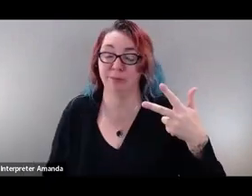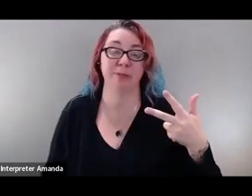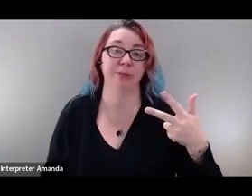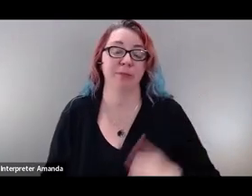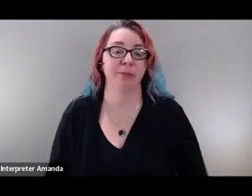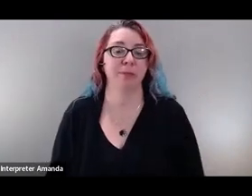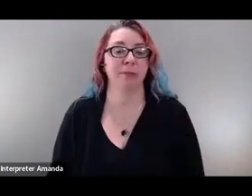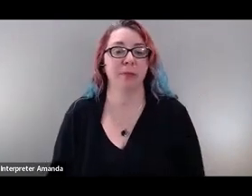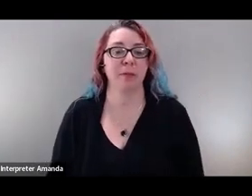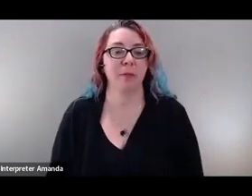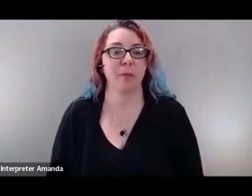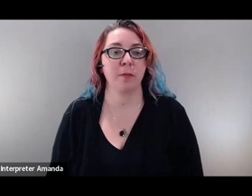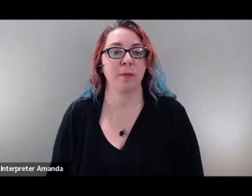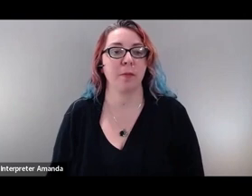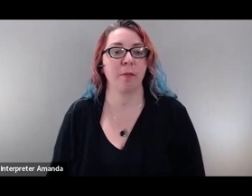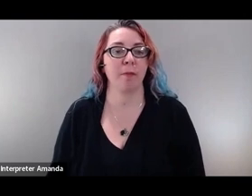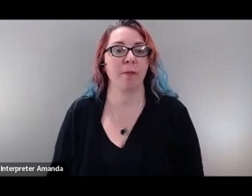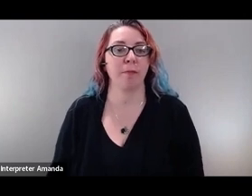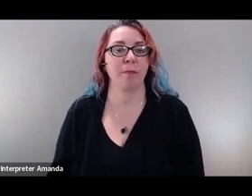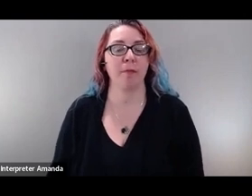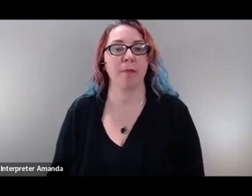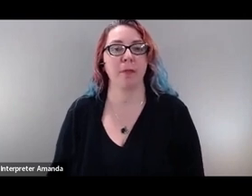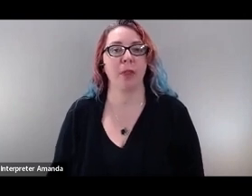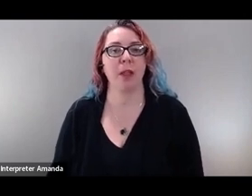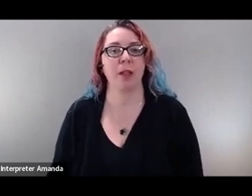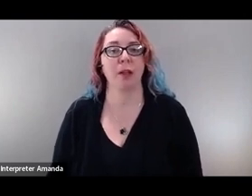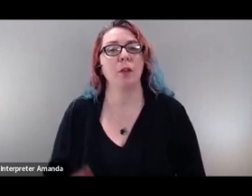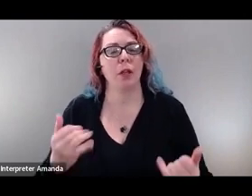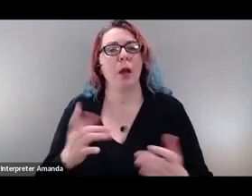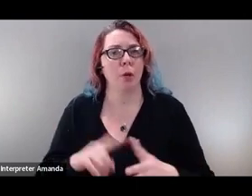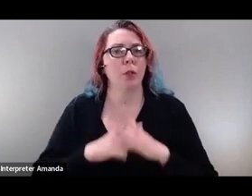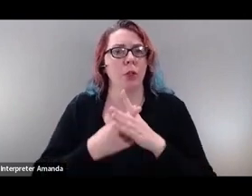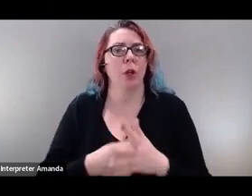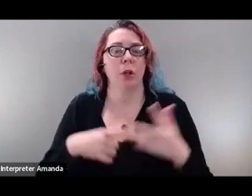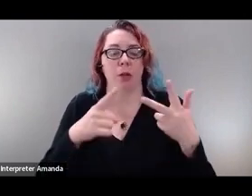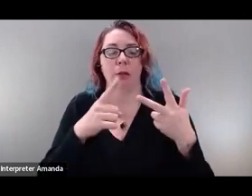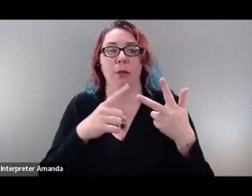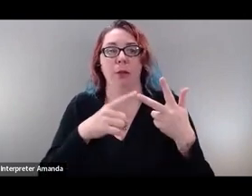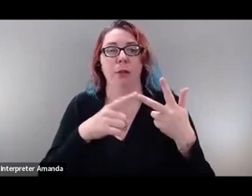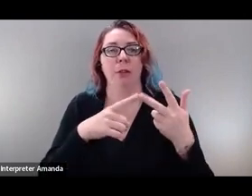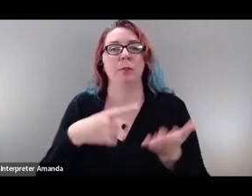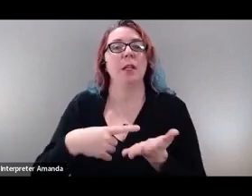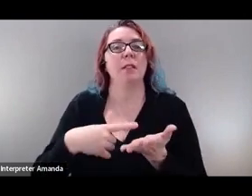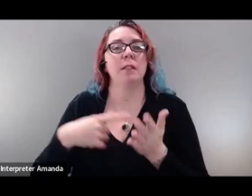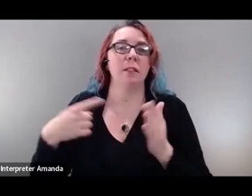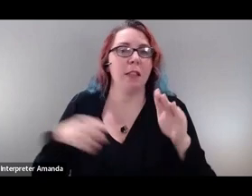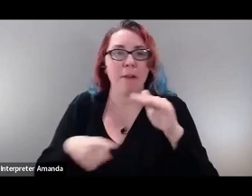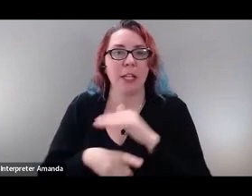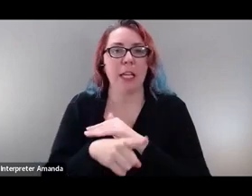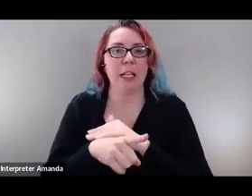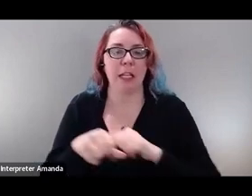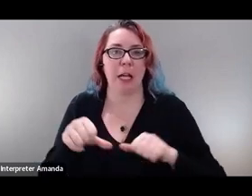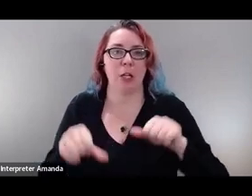break. We'll start back. Thank you. We are now arriving at our last discussion area, navigating uncertain